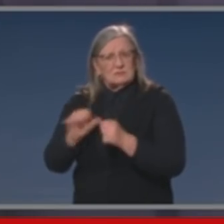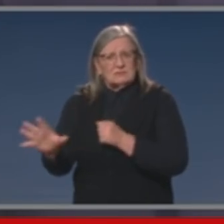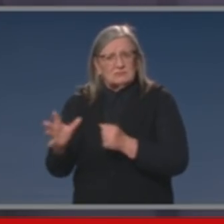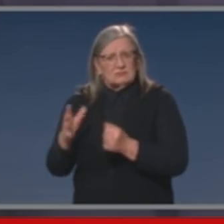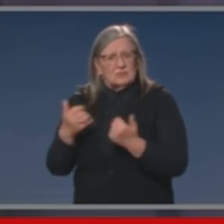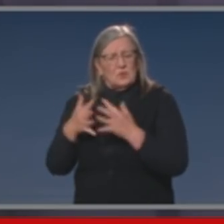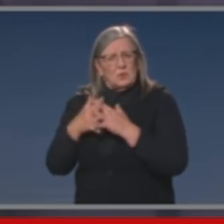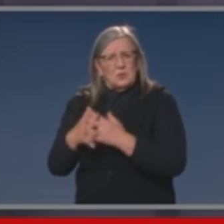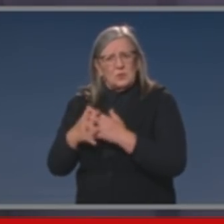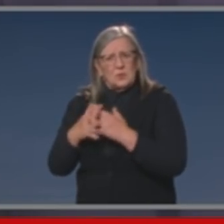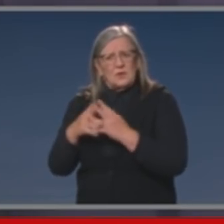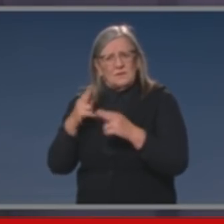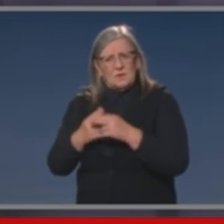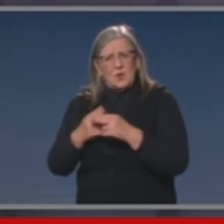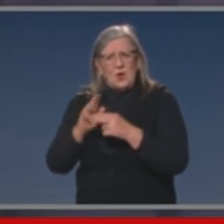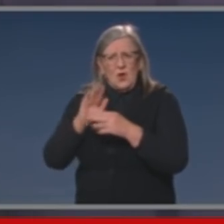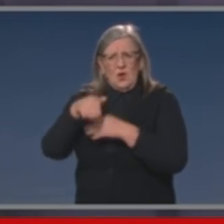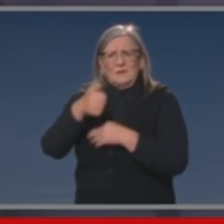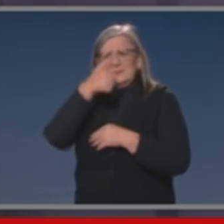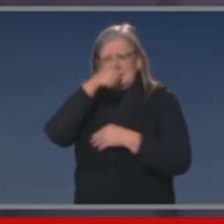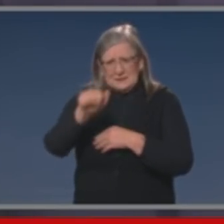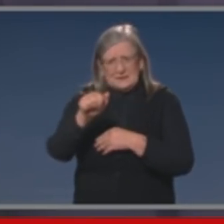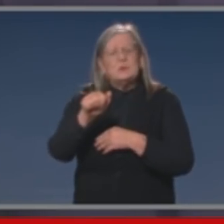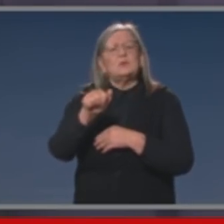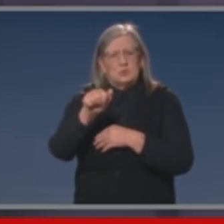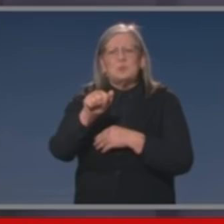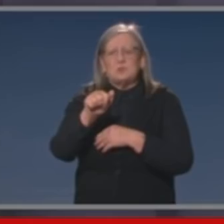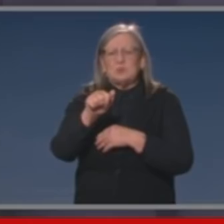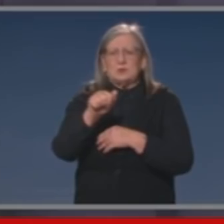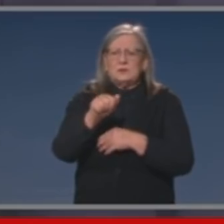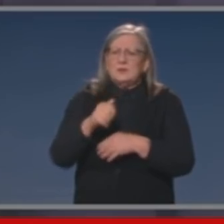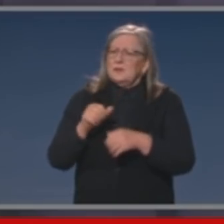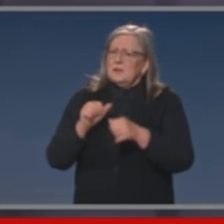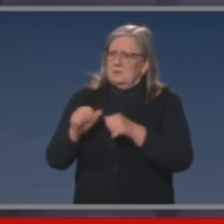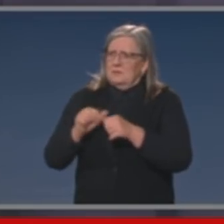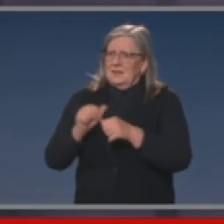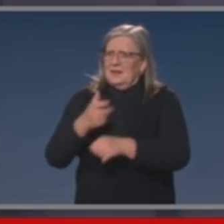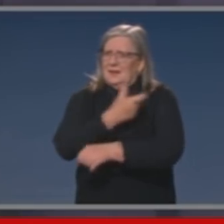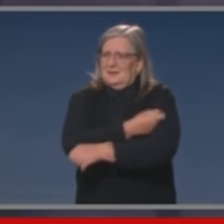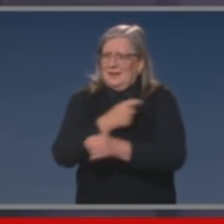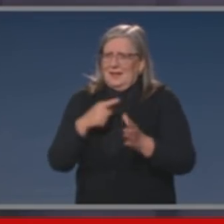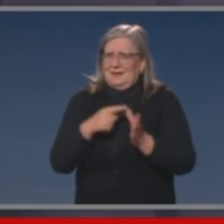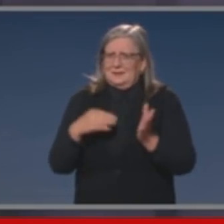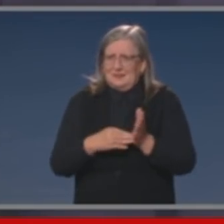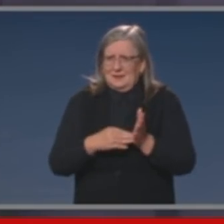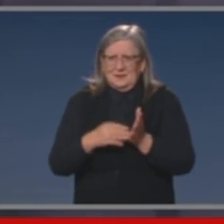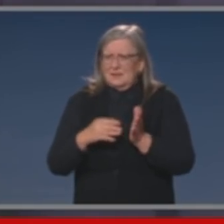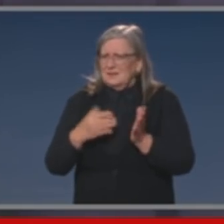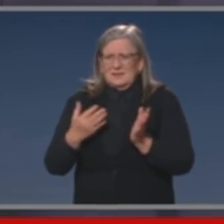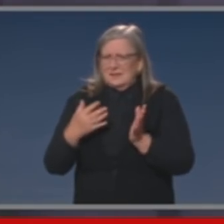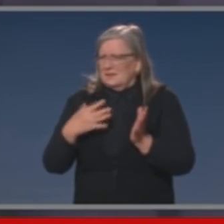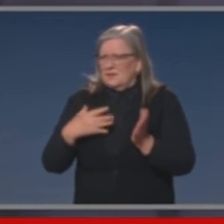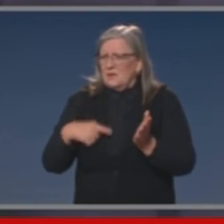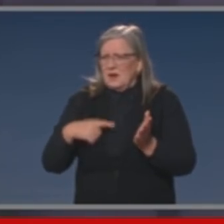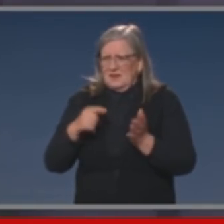over 60s remains much higher than the risk of this particularly rare but sometimes serious syndrome. And